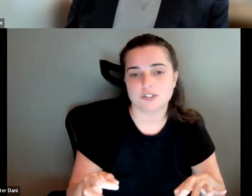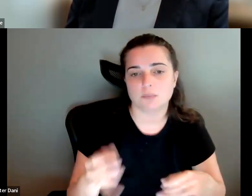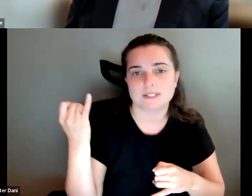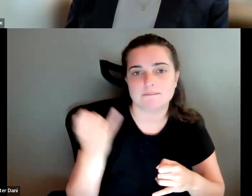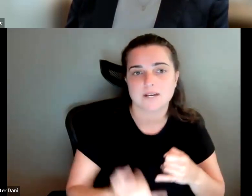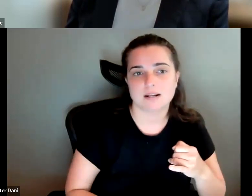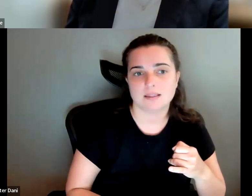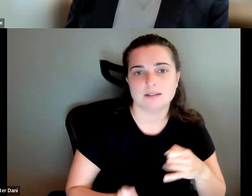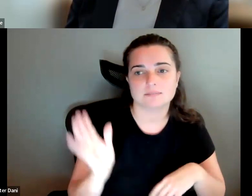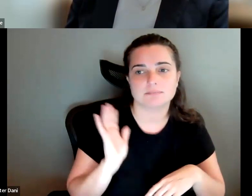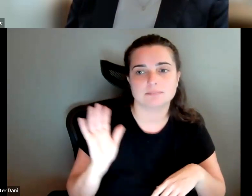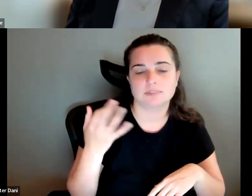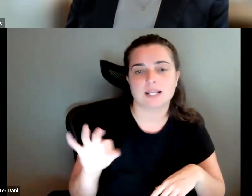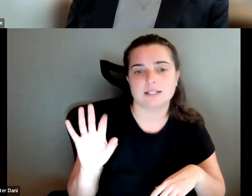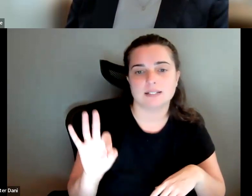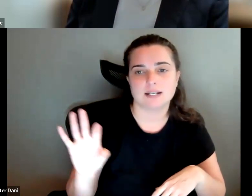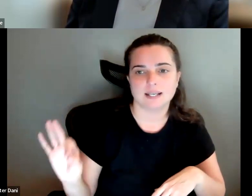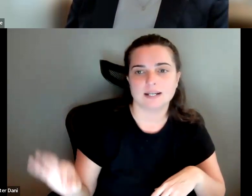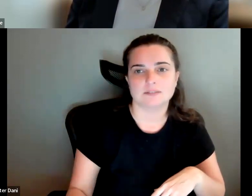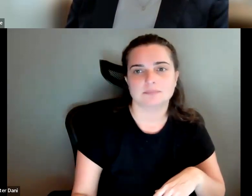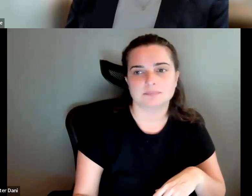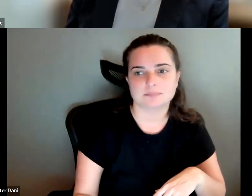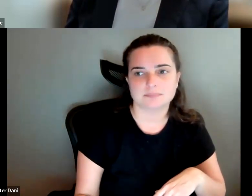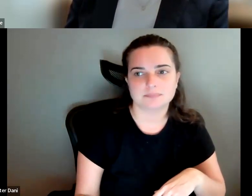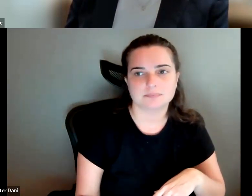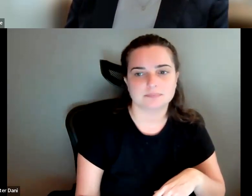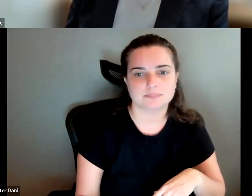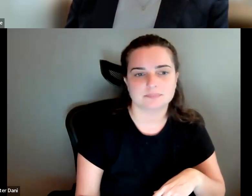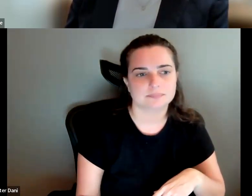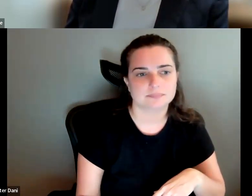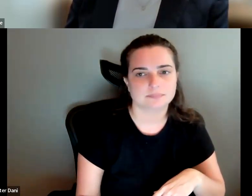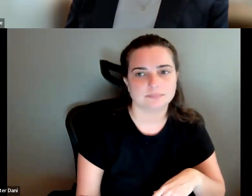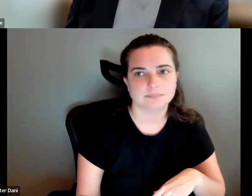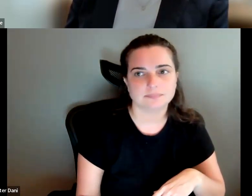finalized back in 1999. And so, like,